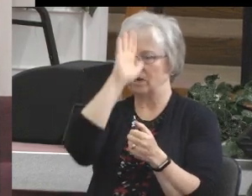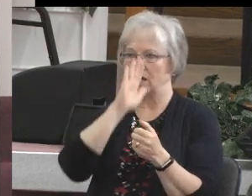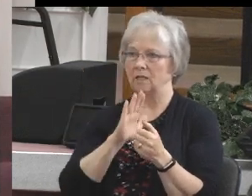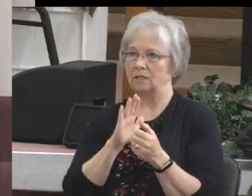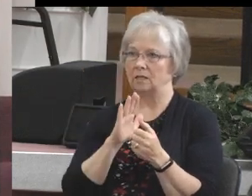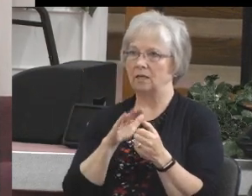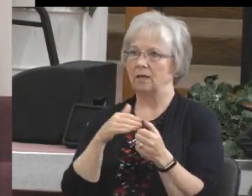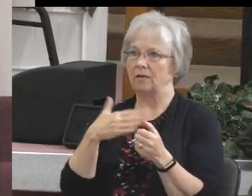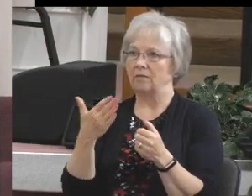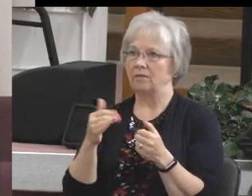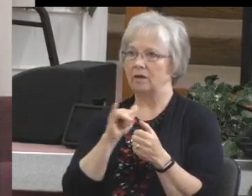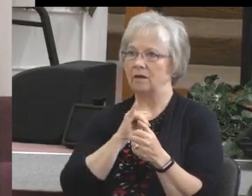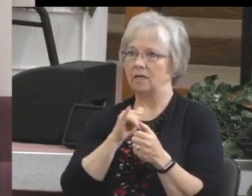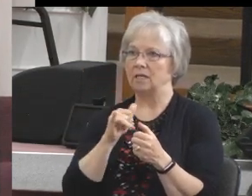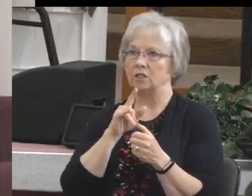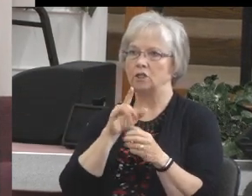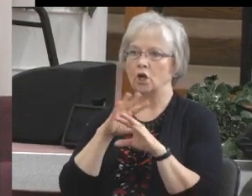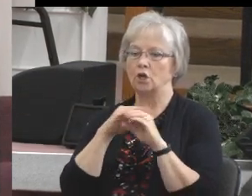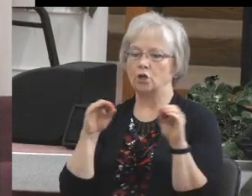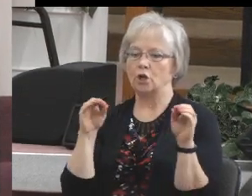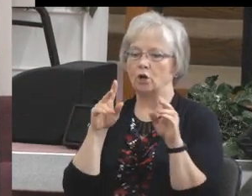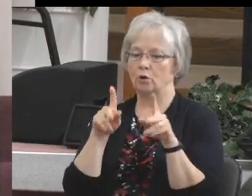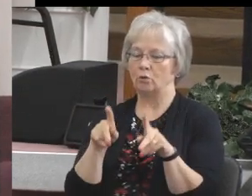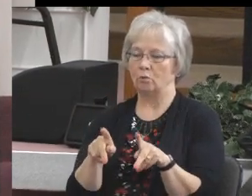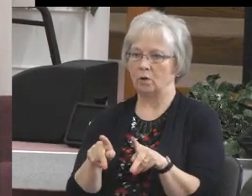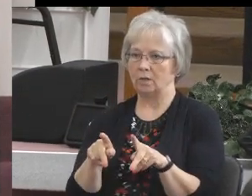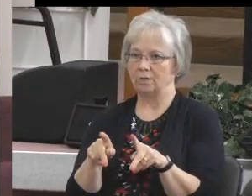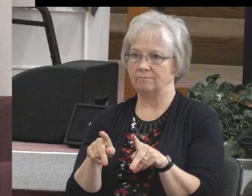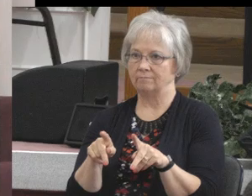There is no one